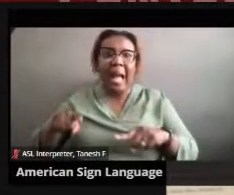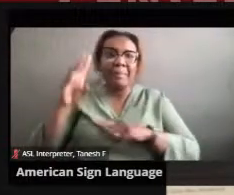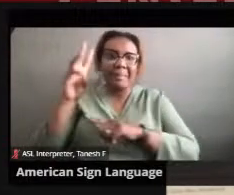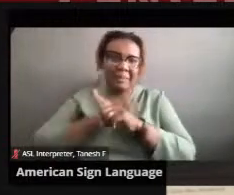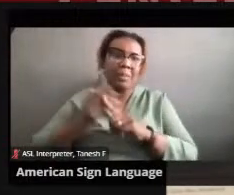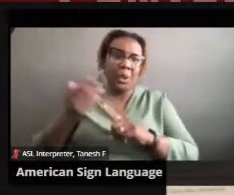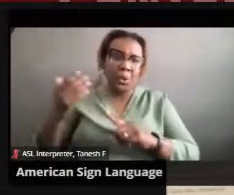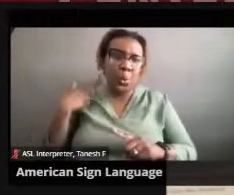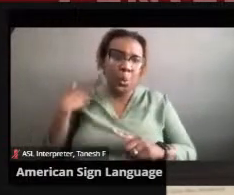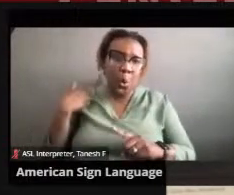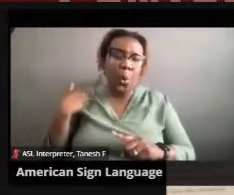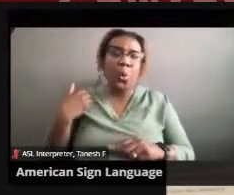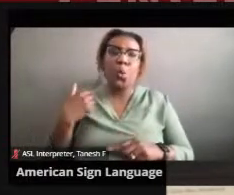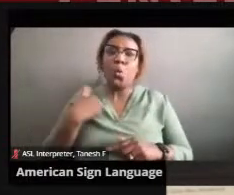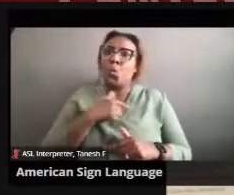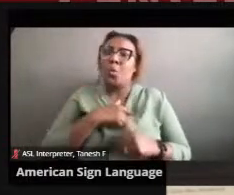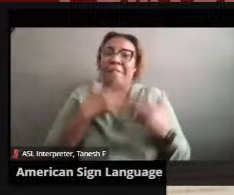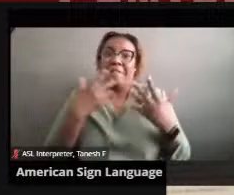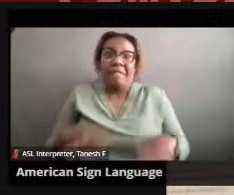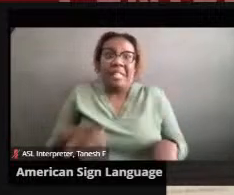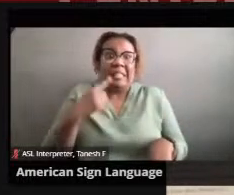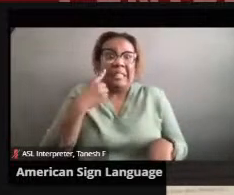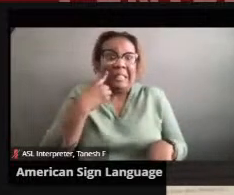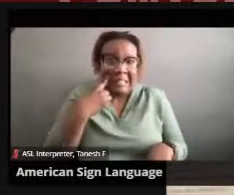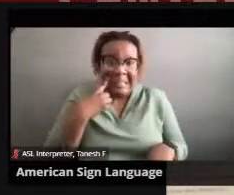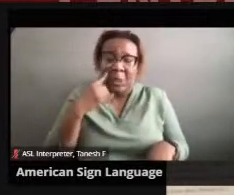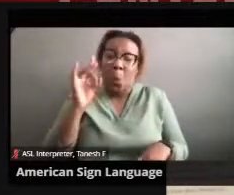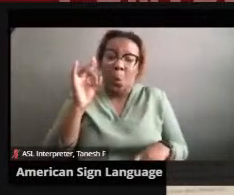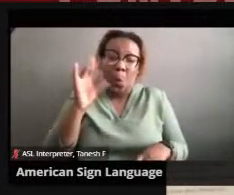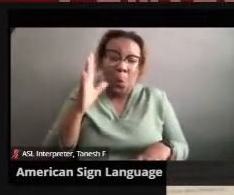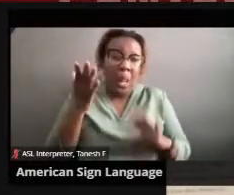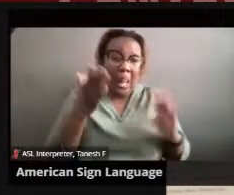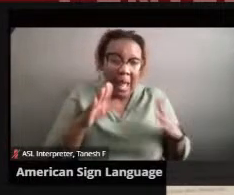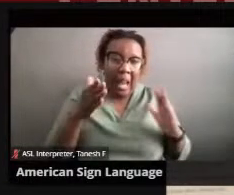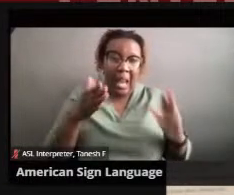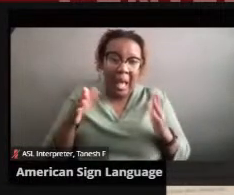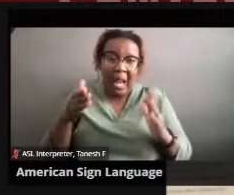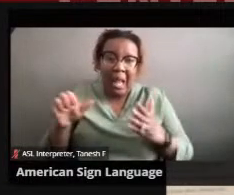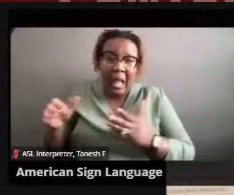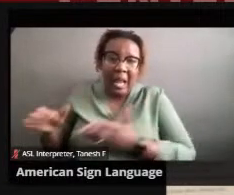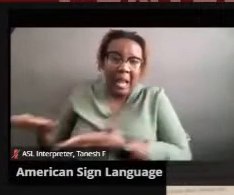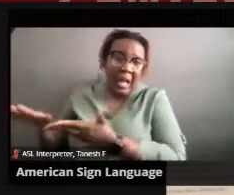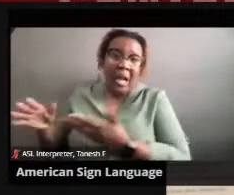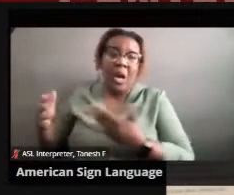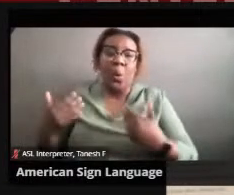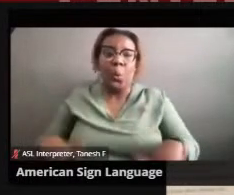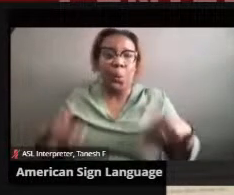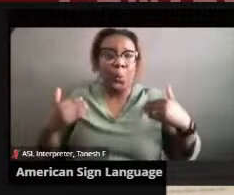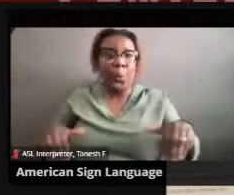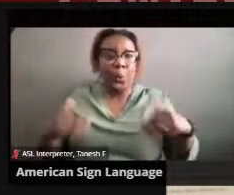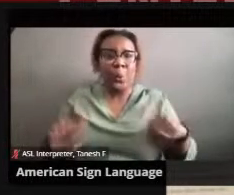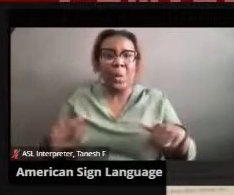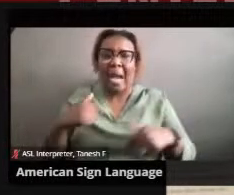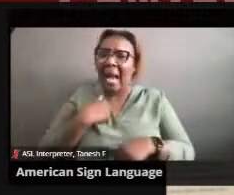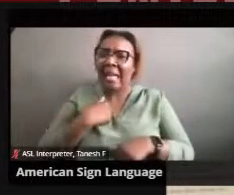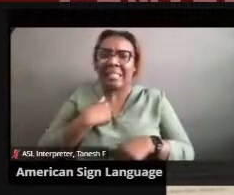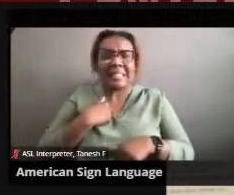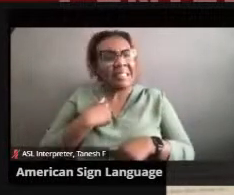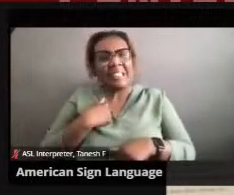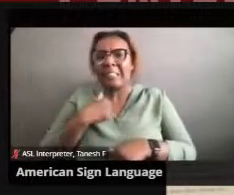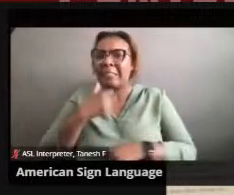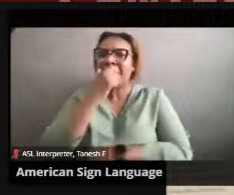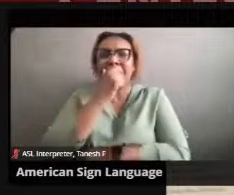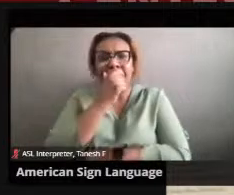eyes the unfathomable death and destruction. And as a disabled person, I've struggled to wrap my head around the realities of